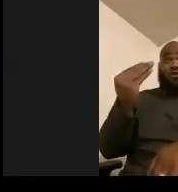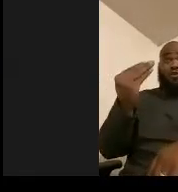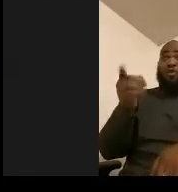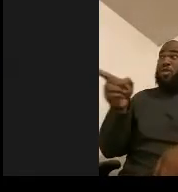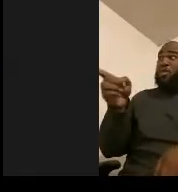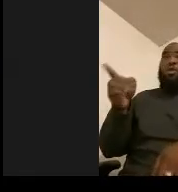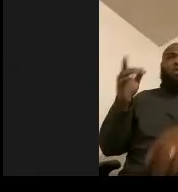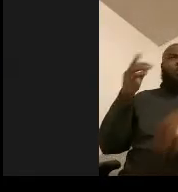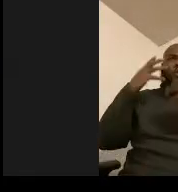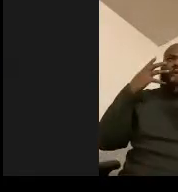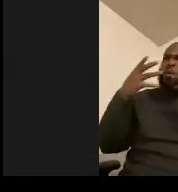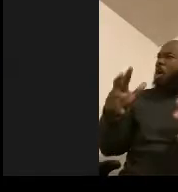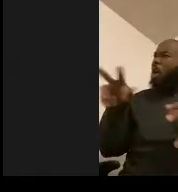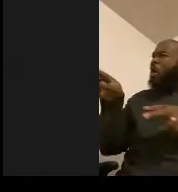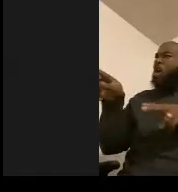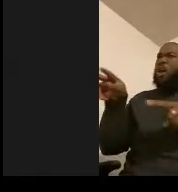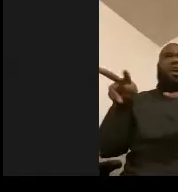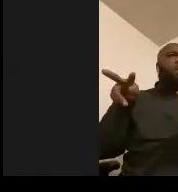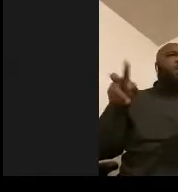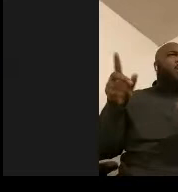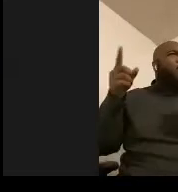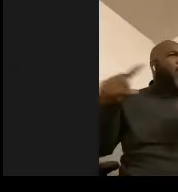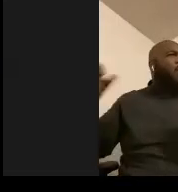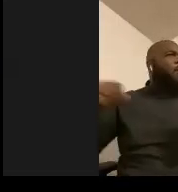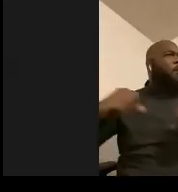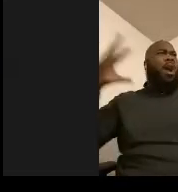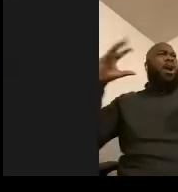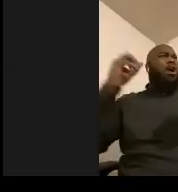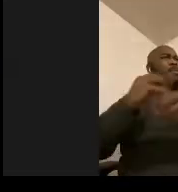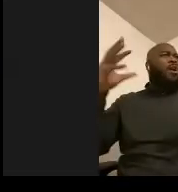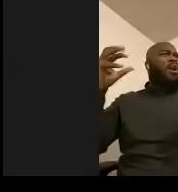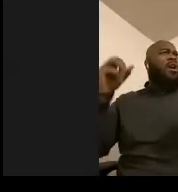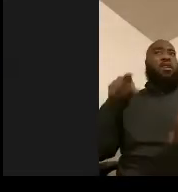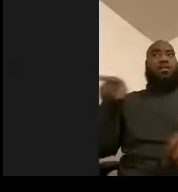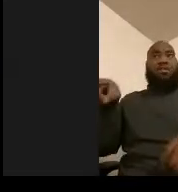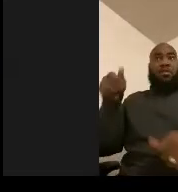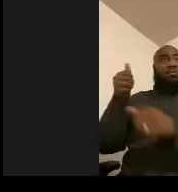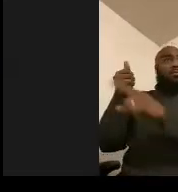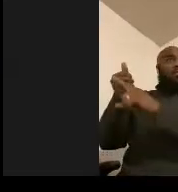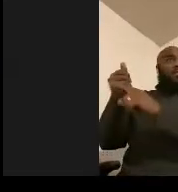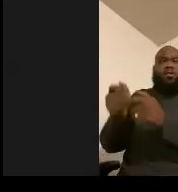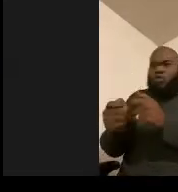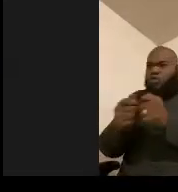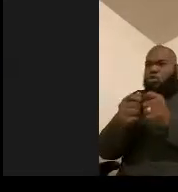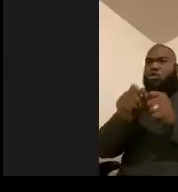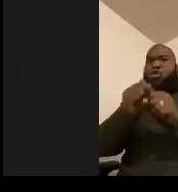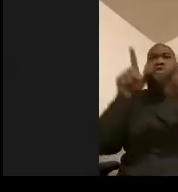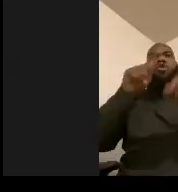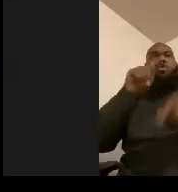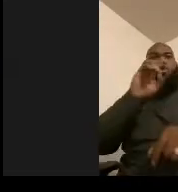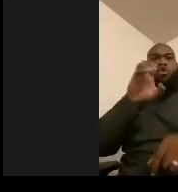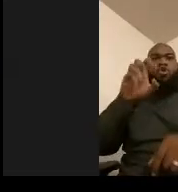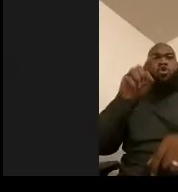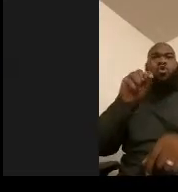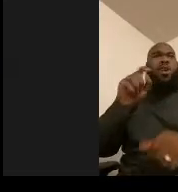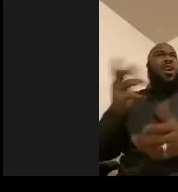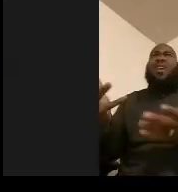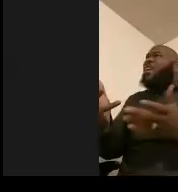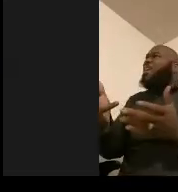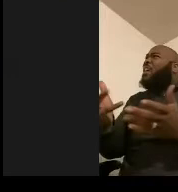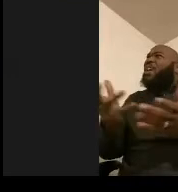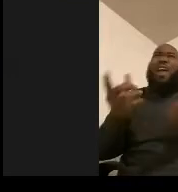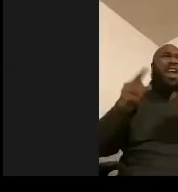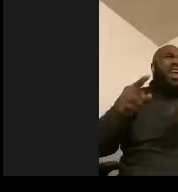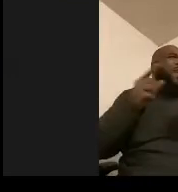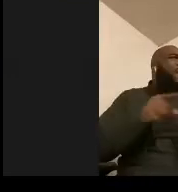were tweeting from their experience under Israeli oppression, right? What do you do when you have tear gas? Those things